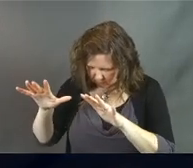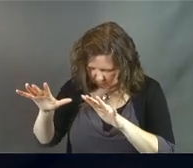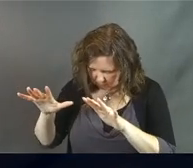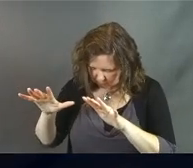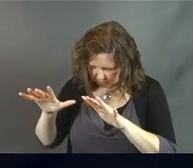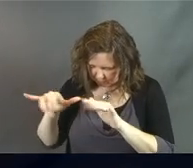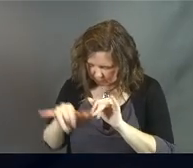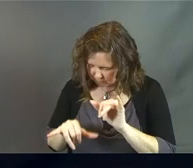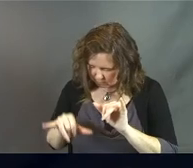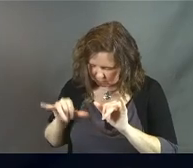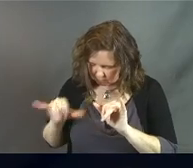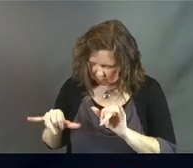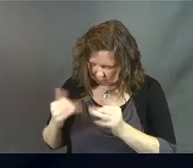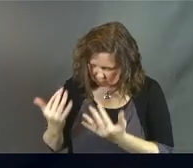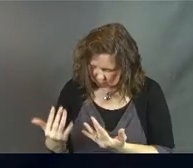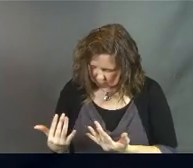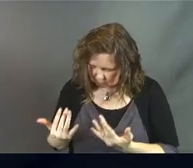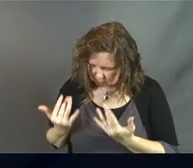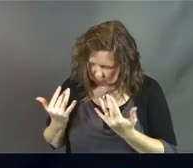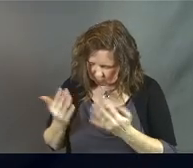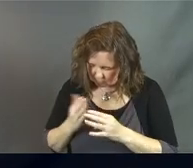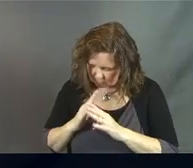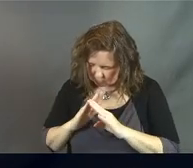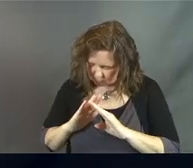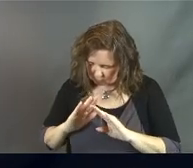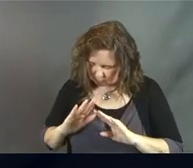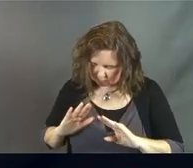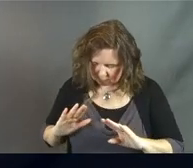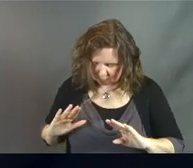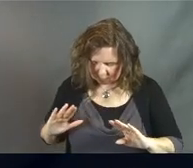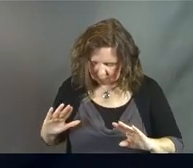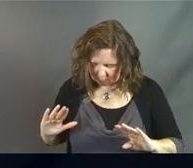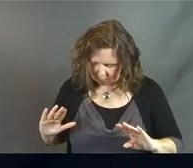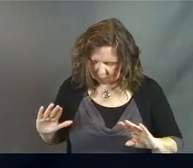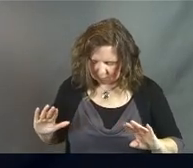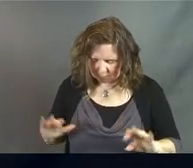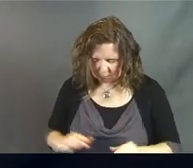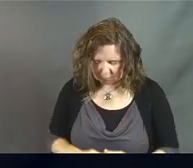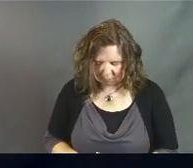down, and all I did was stay